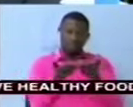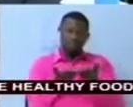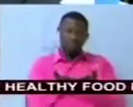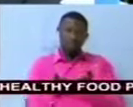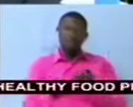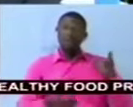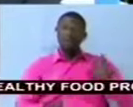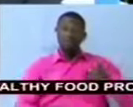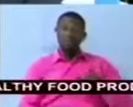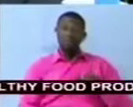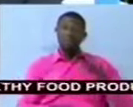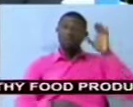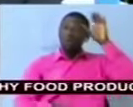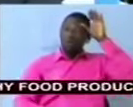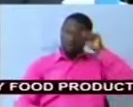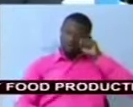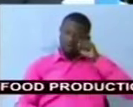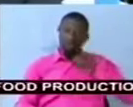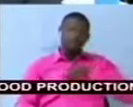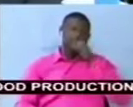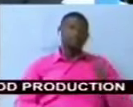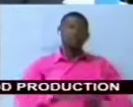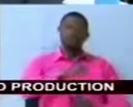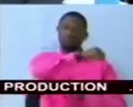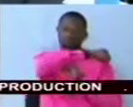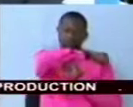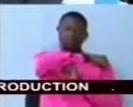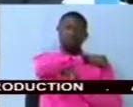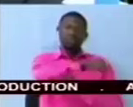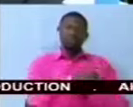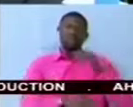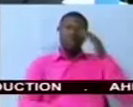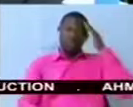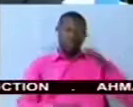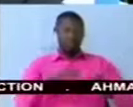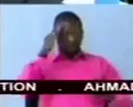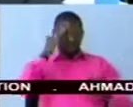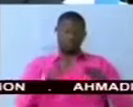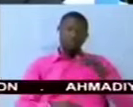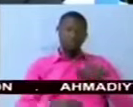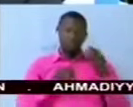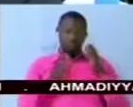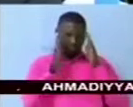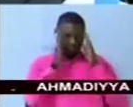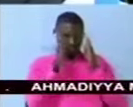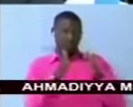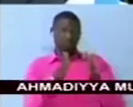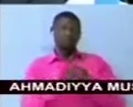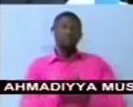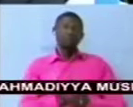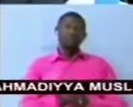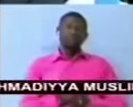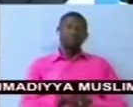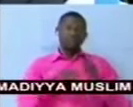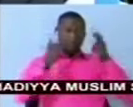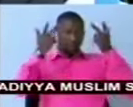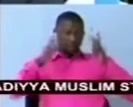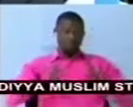understanding and support. Thank you very much indeed for your attention. Council, if we are